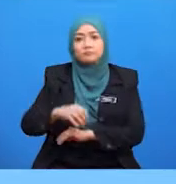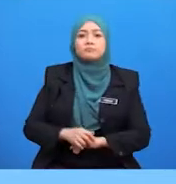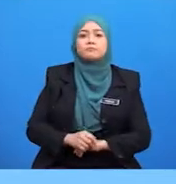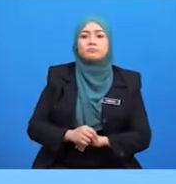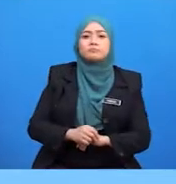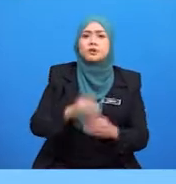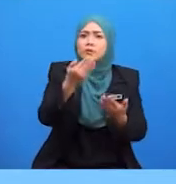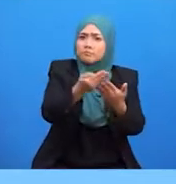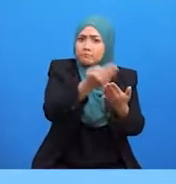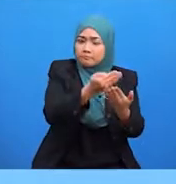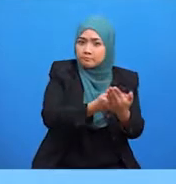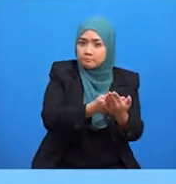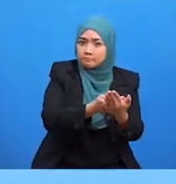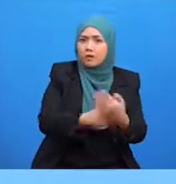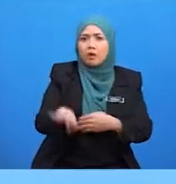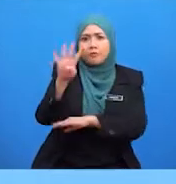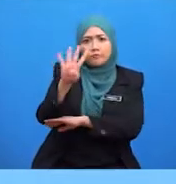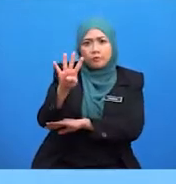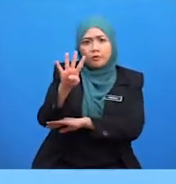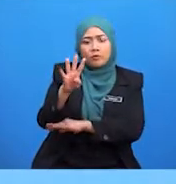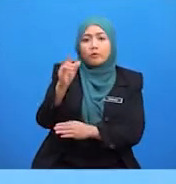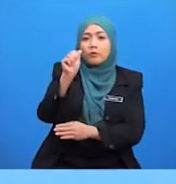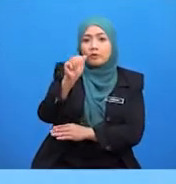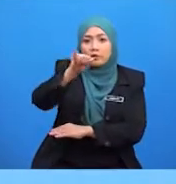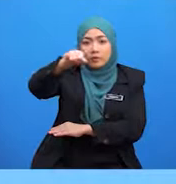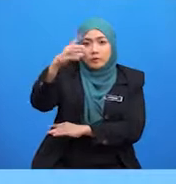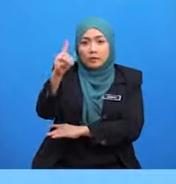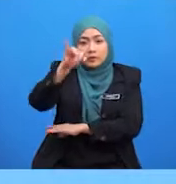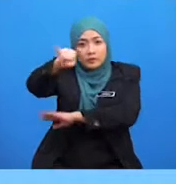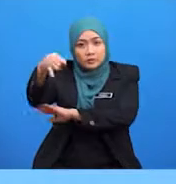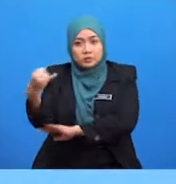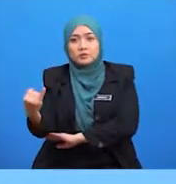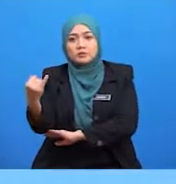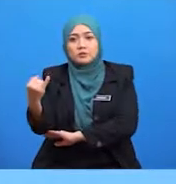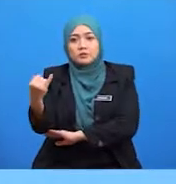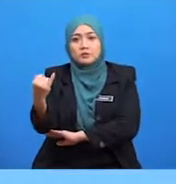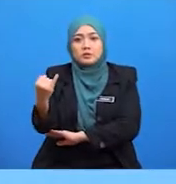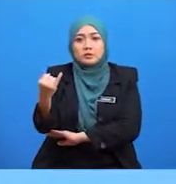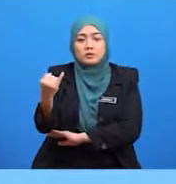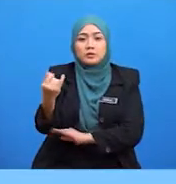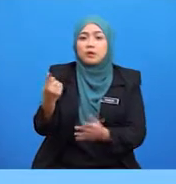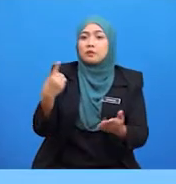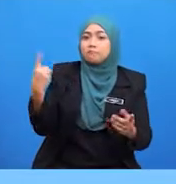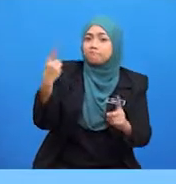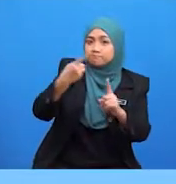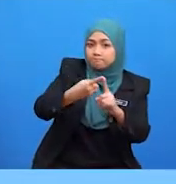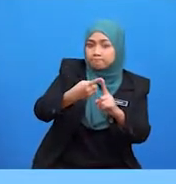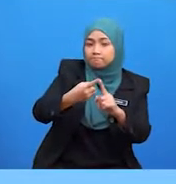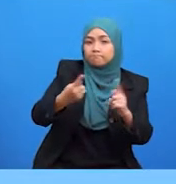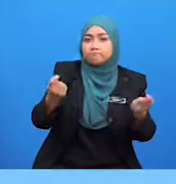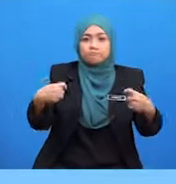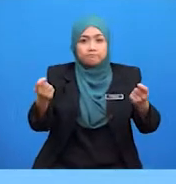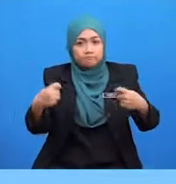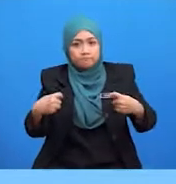list at least 4 adjectives related to each transportation, and lastly, write